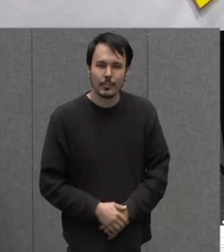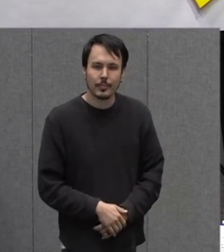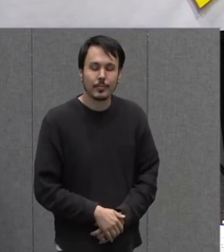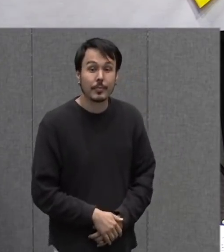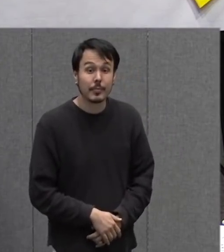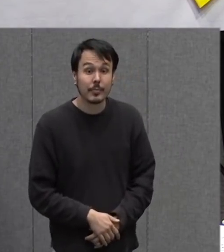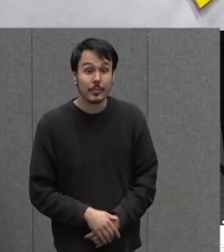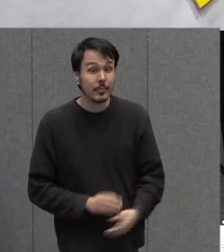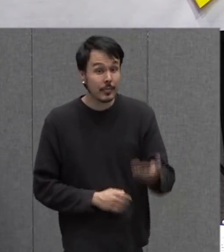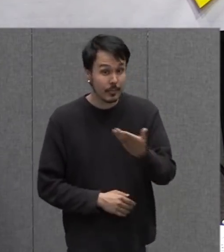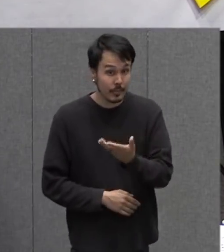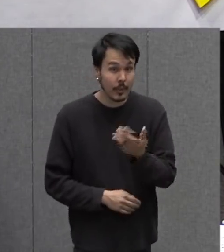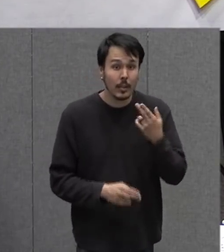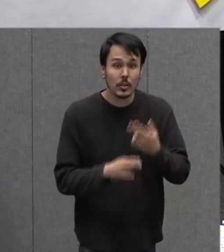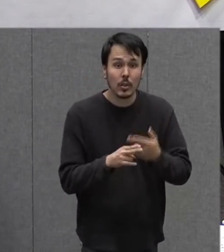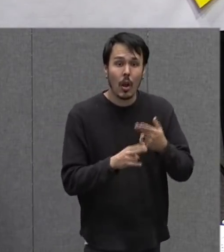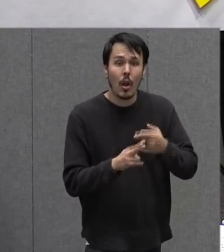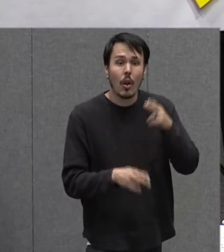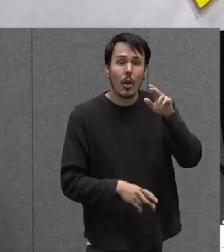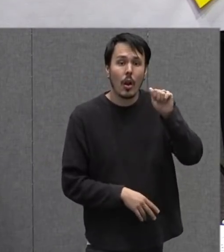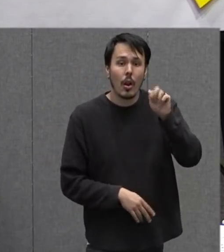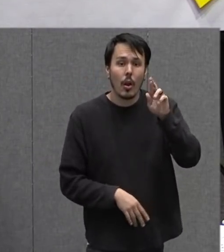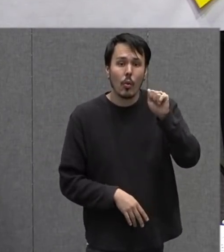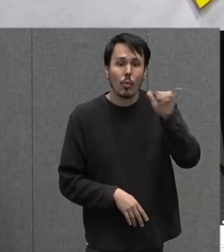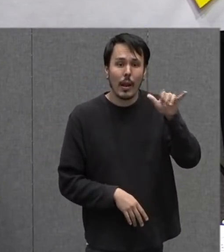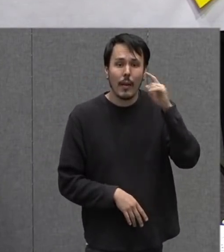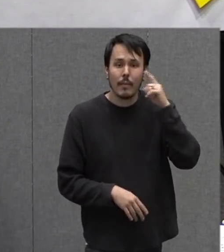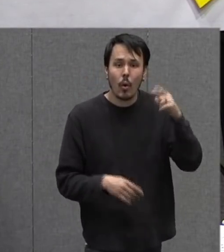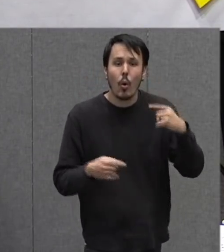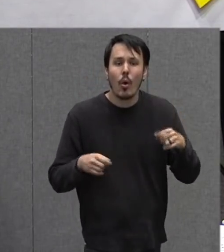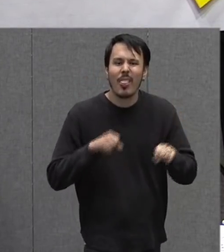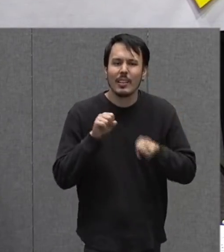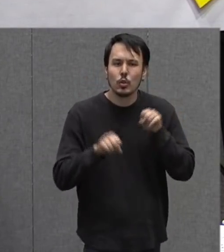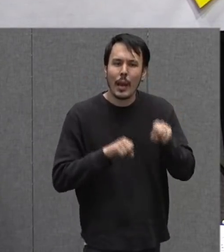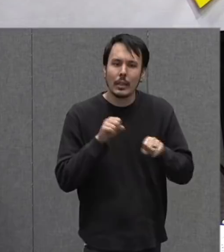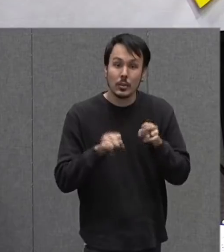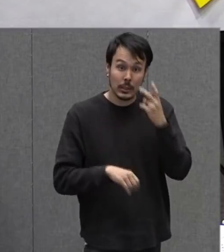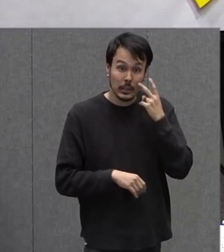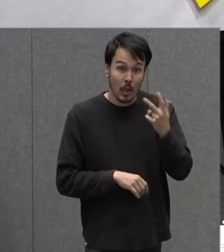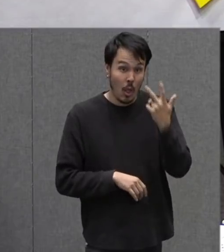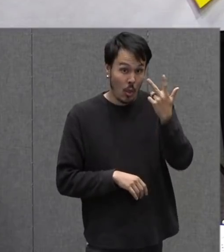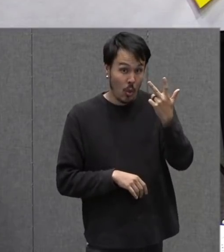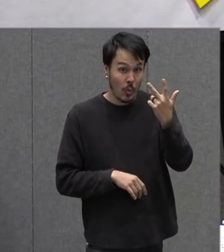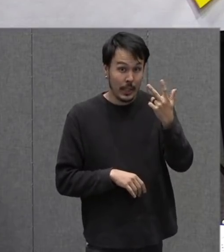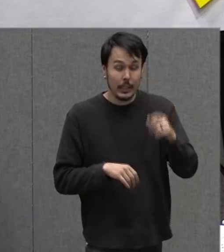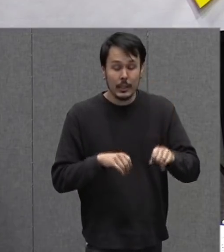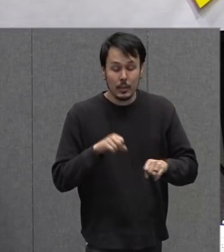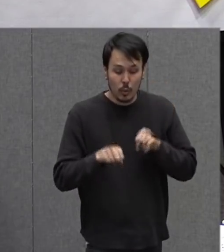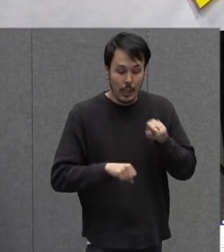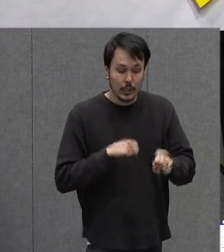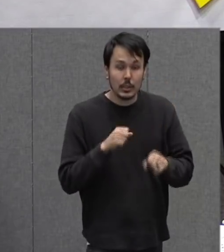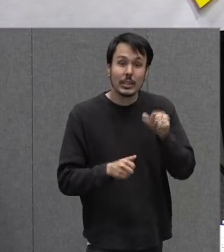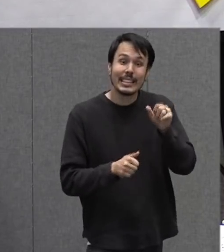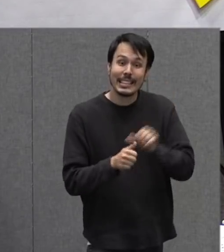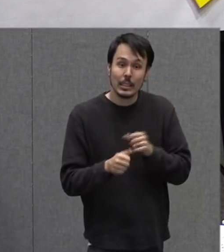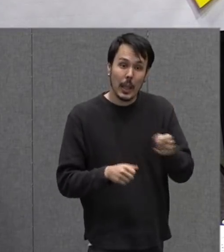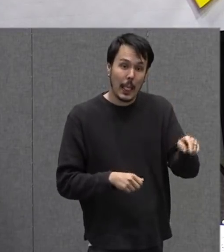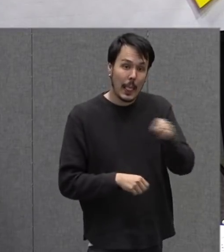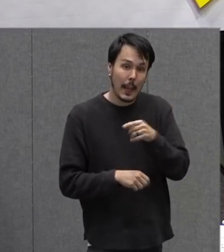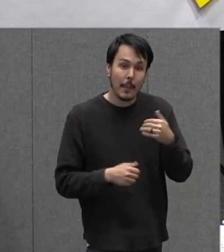This would be an array for the tricycles. There are 3 tricycles, and each tricycle has